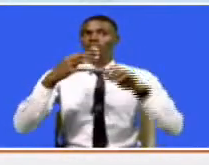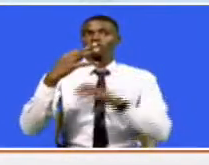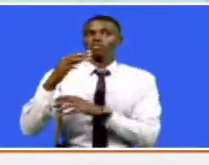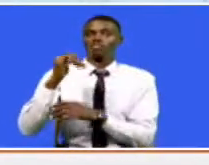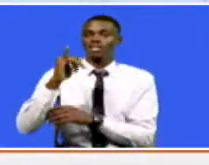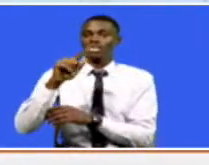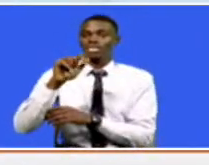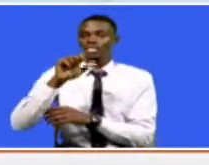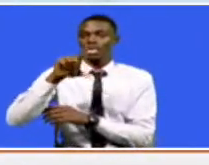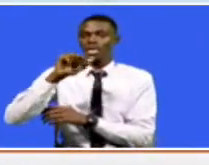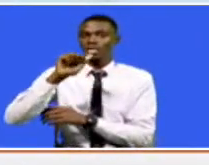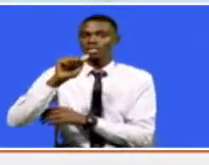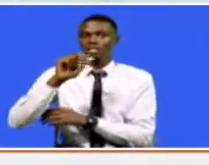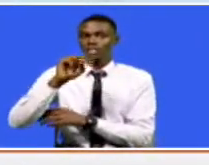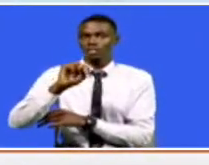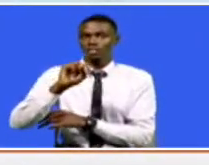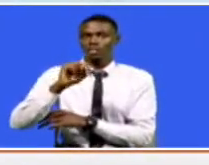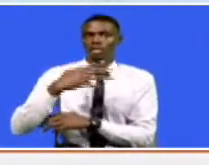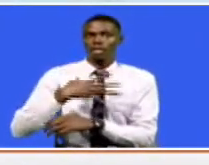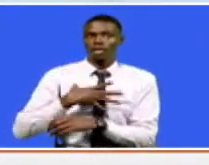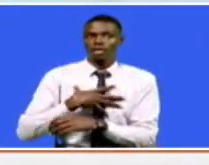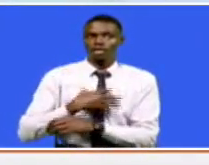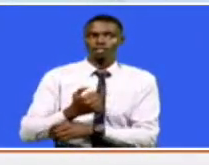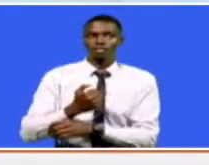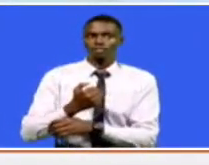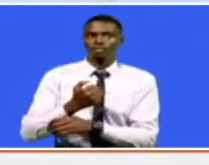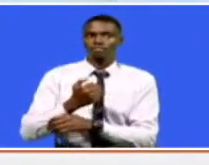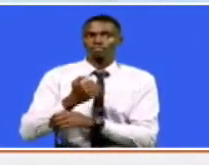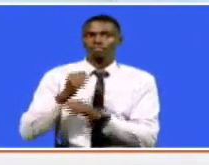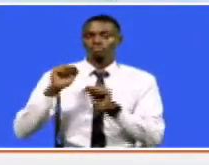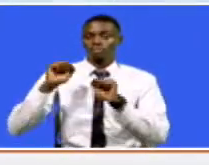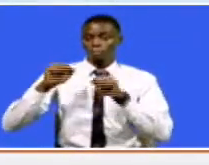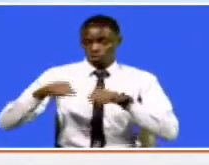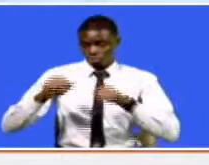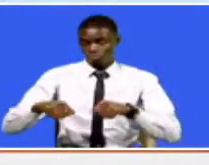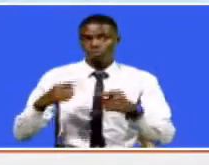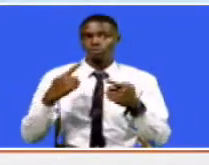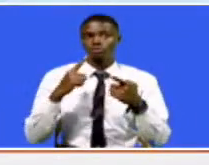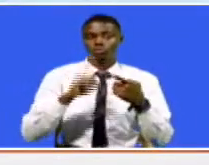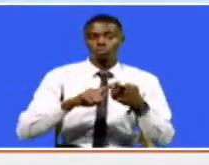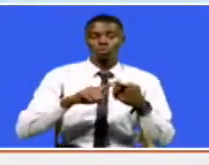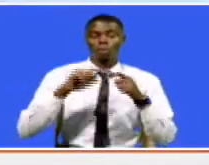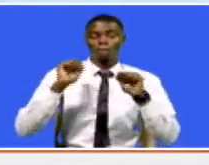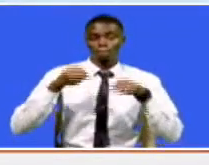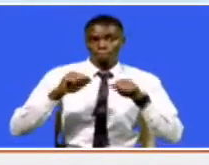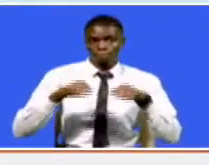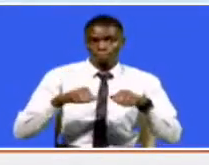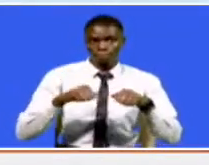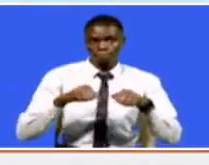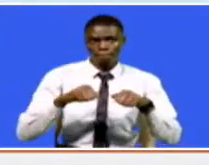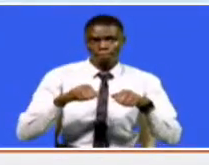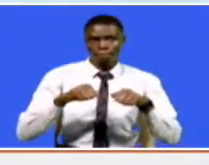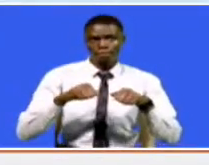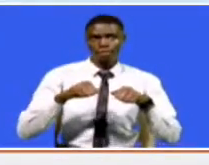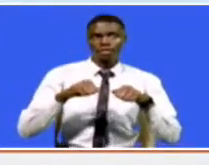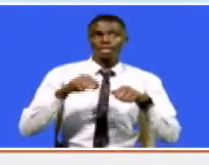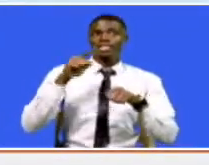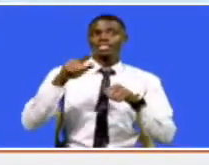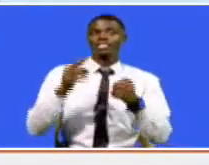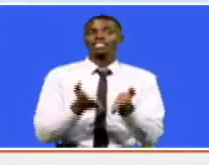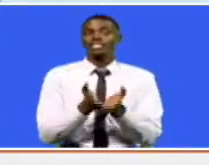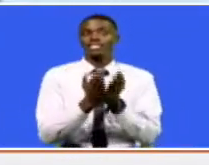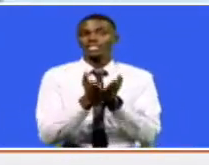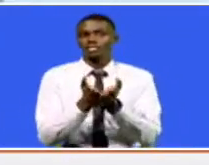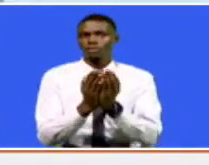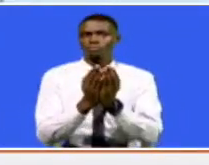man can hold and turn impossibilities to possibilities. On normal occasions, this is a passenger ship that tours